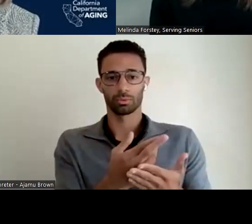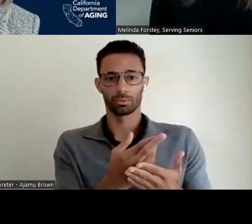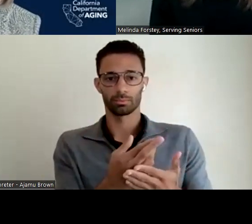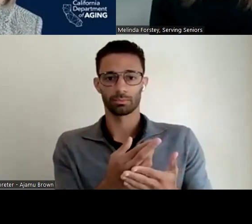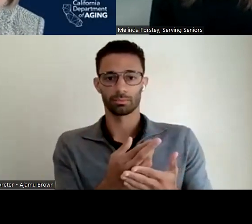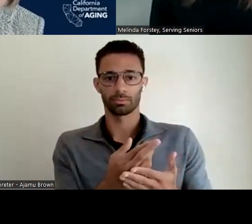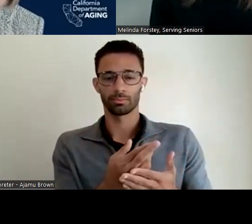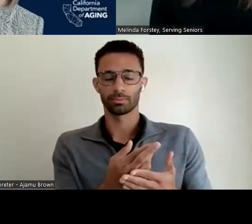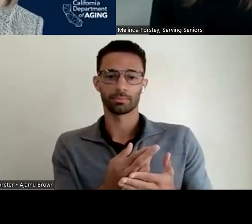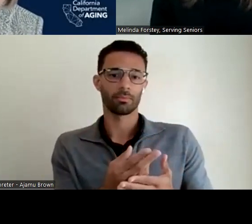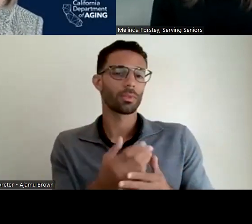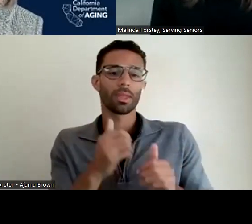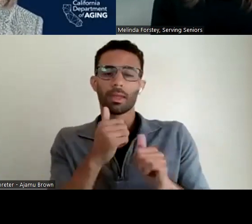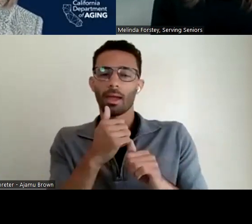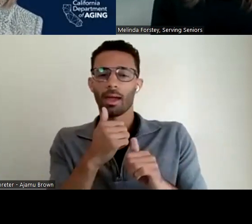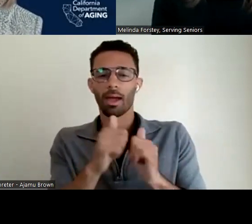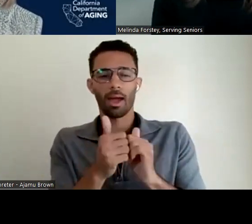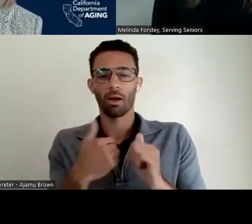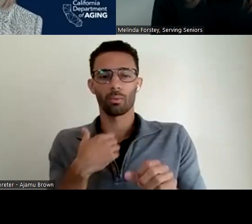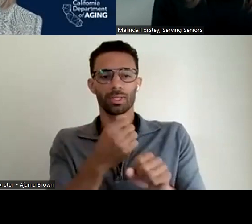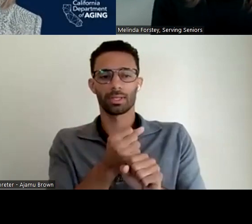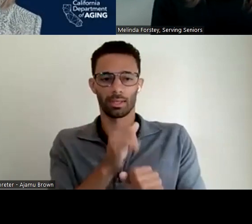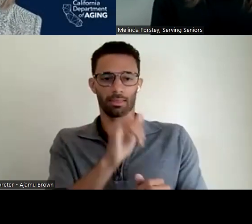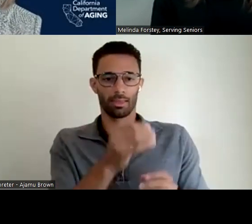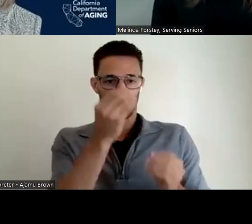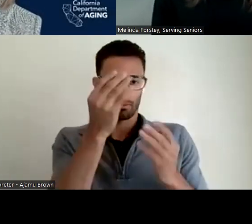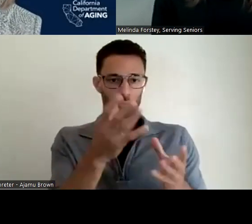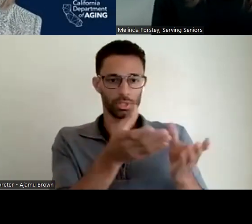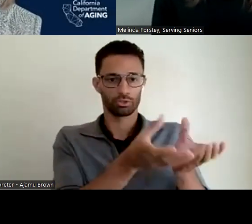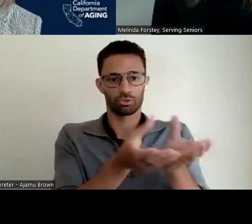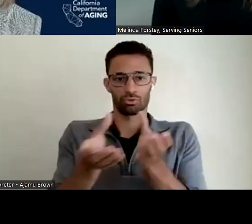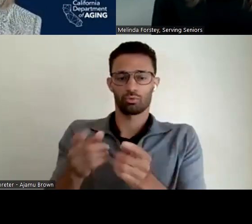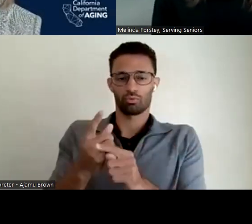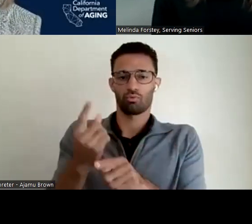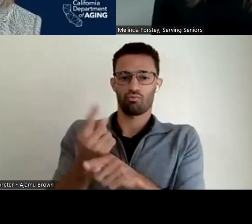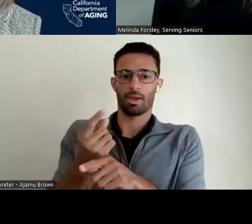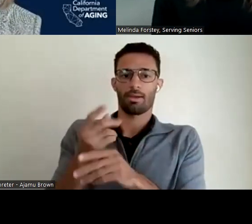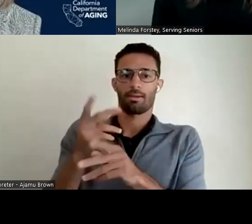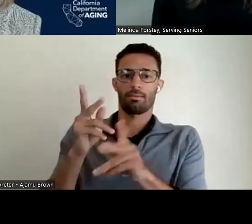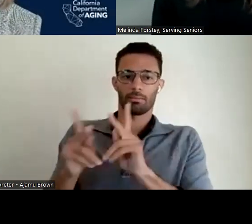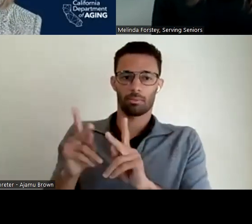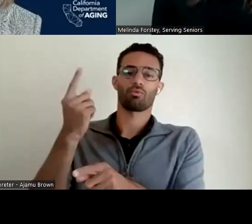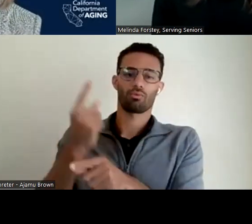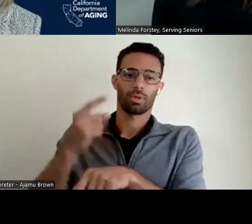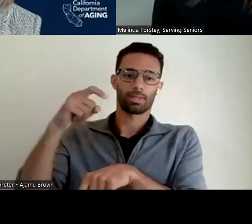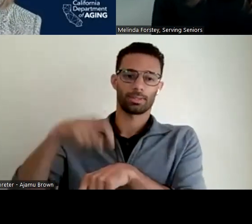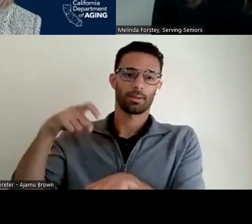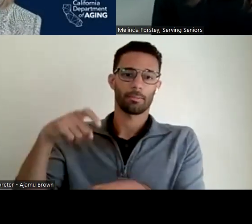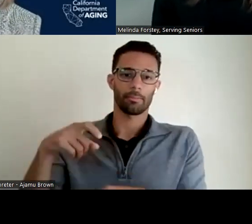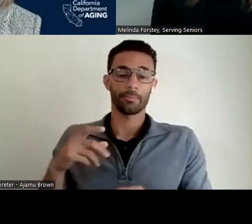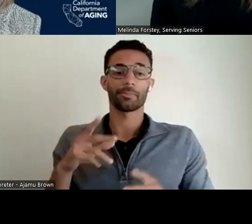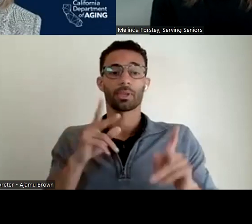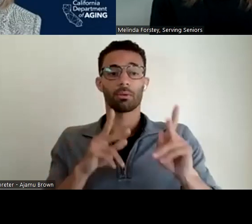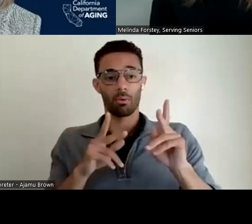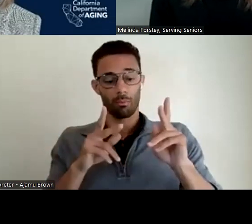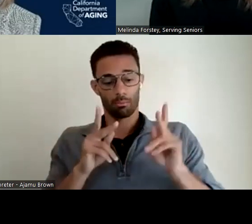how do we get that information to the right people at the right time? Because whole person-centered